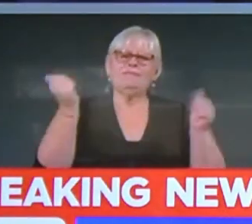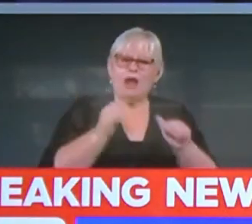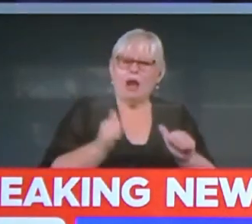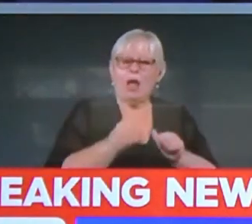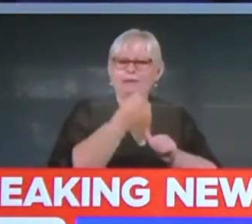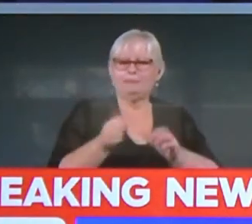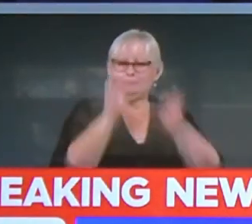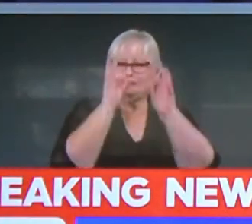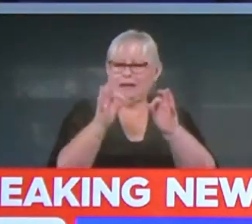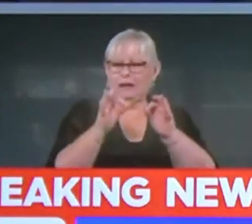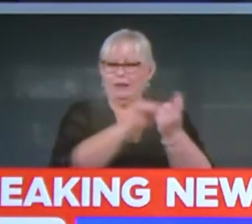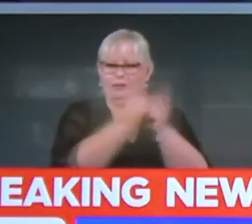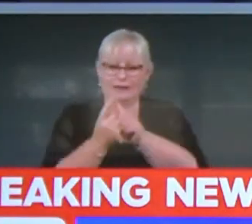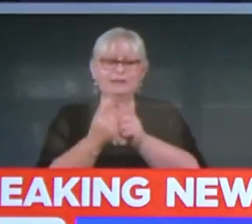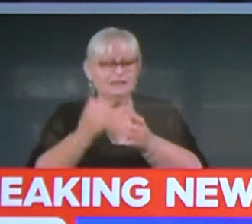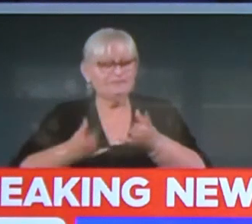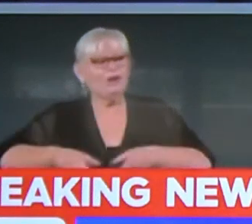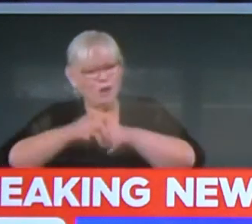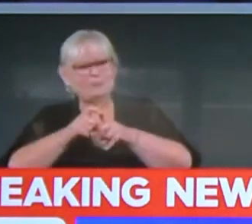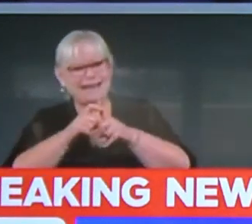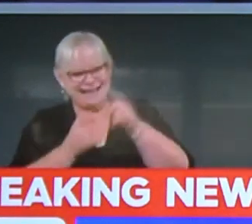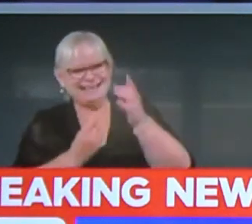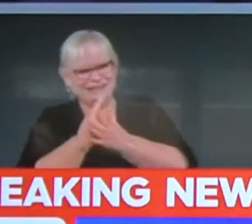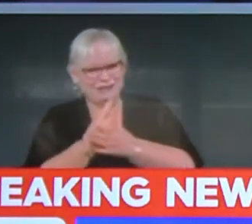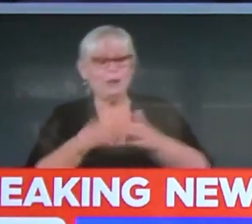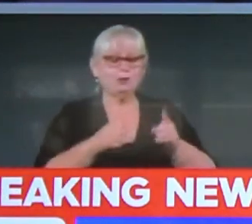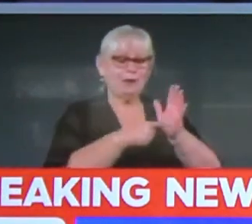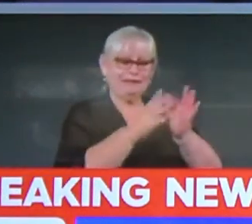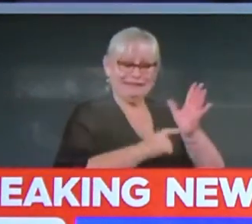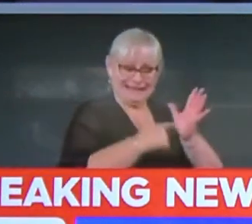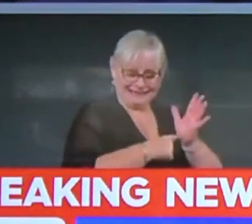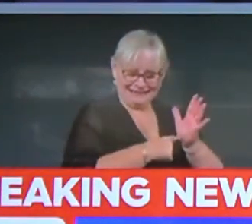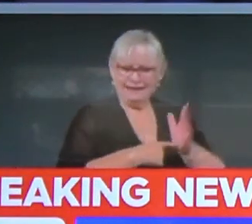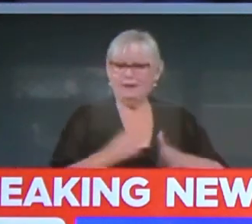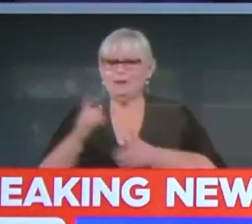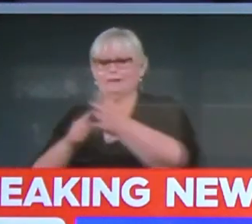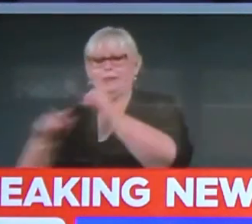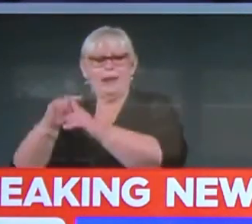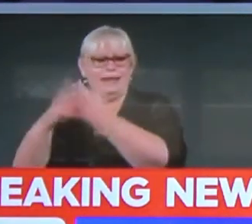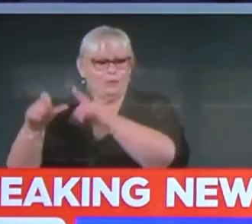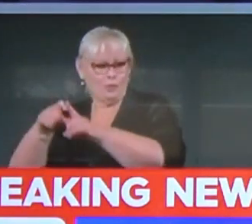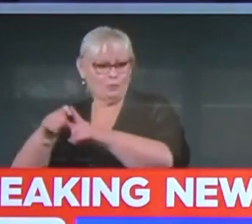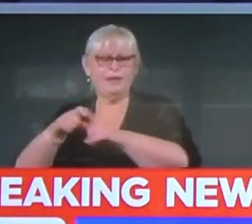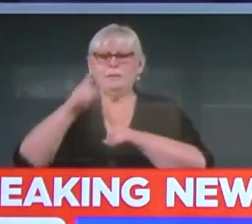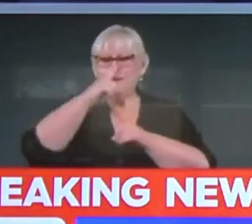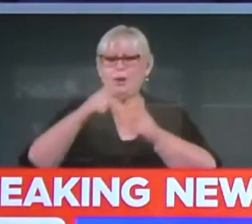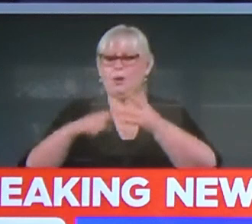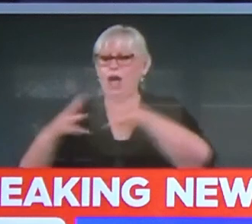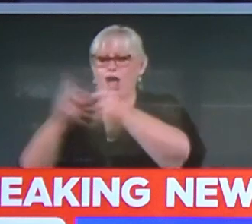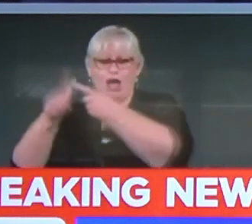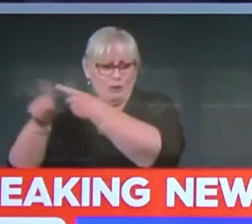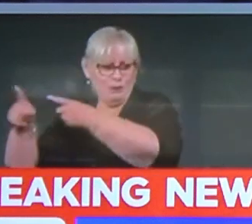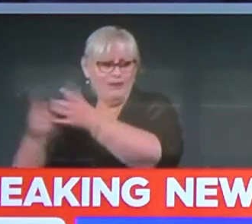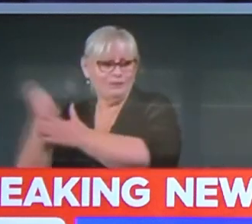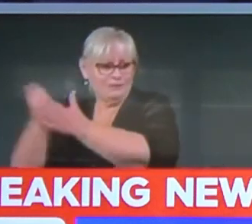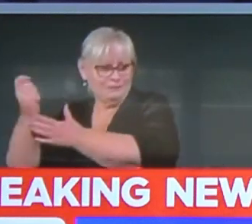some measures. This is obviously a complicated issue because you've got a tenant, you've got a landlord, you've got creditors, and all of those issues,